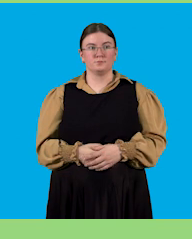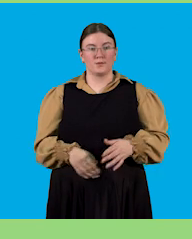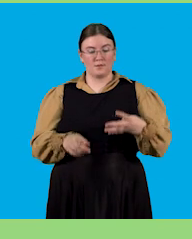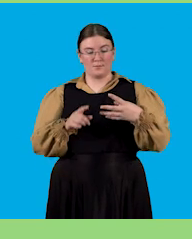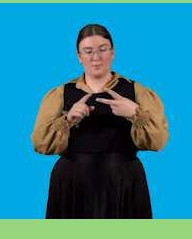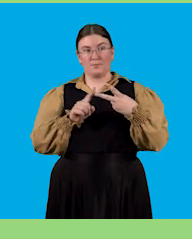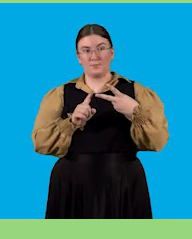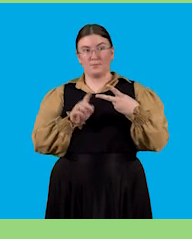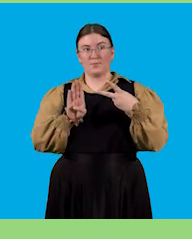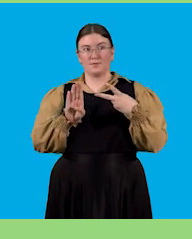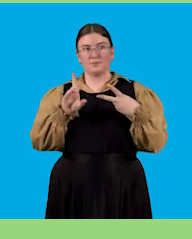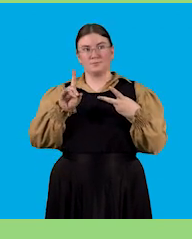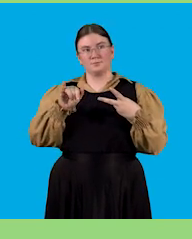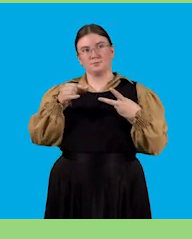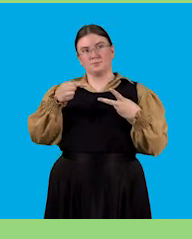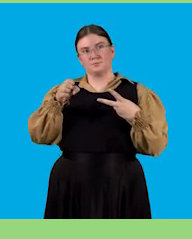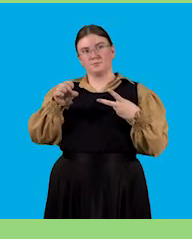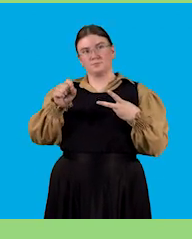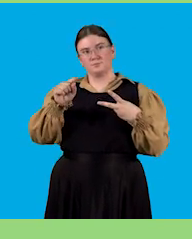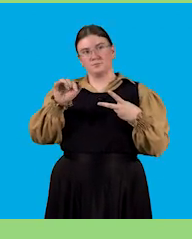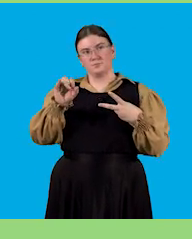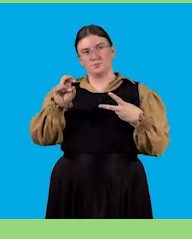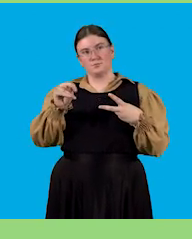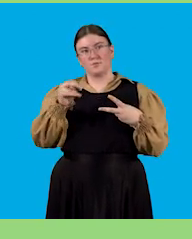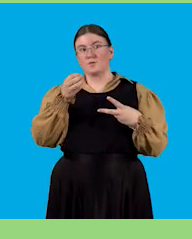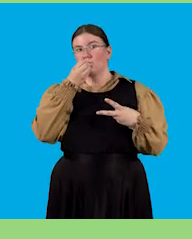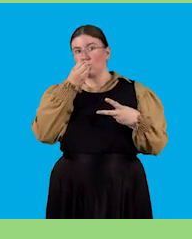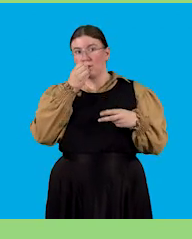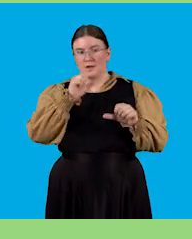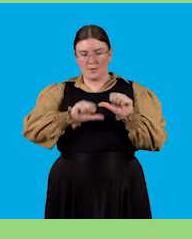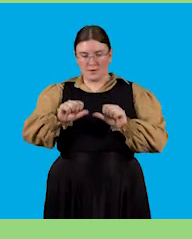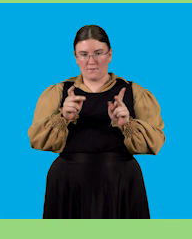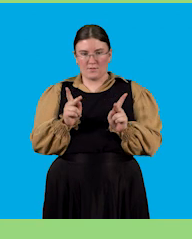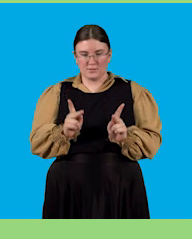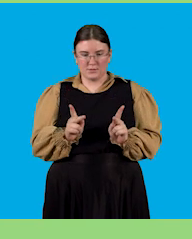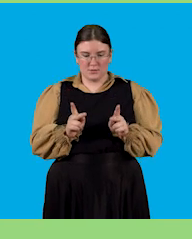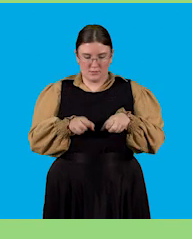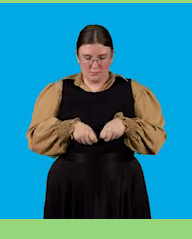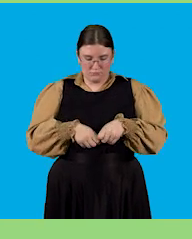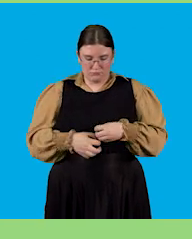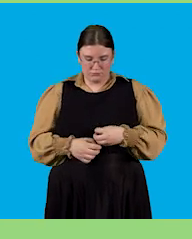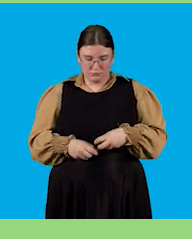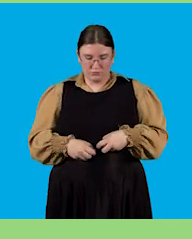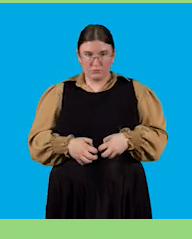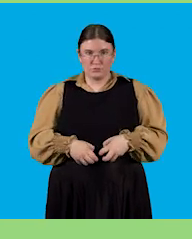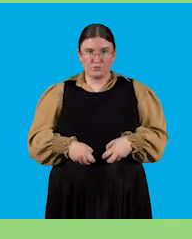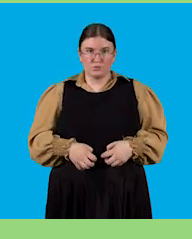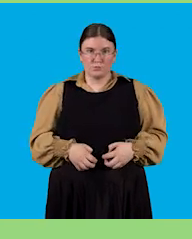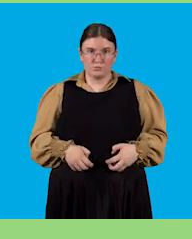then B, we have digestion. Food is chemically and physically broken down into smaller